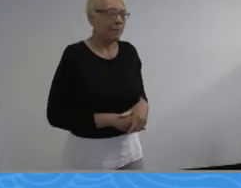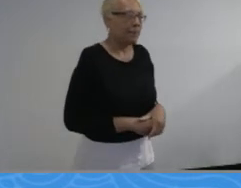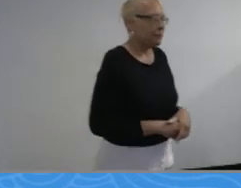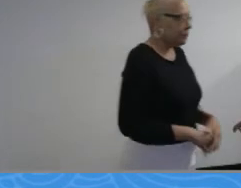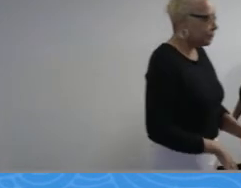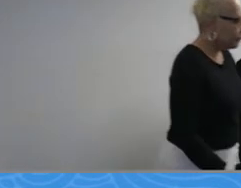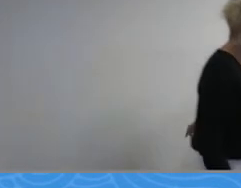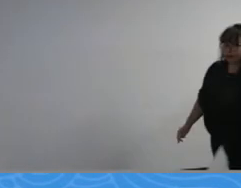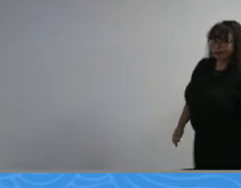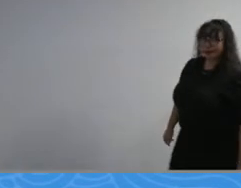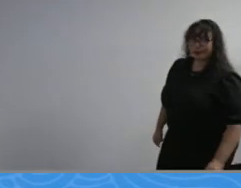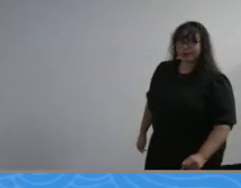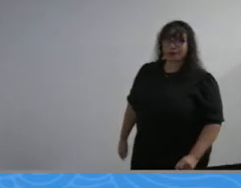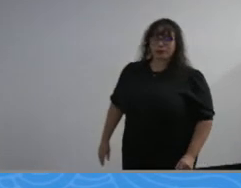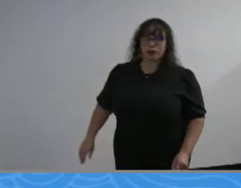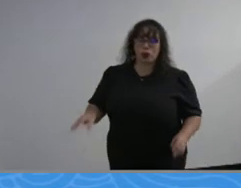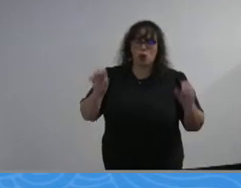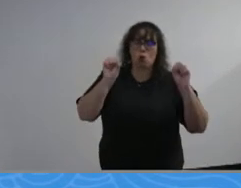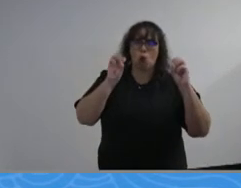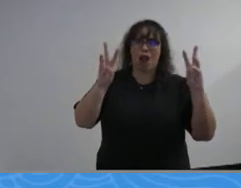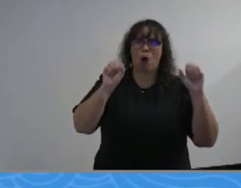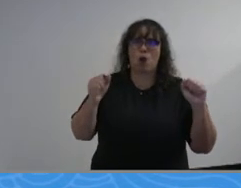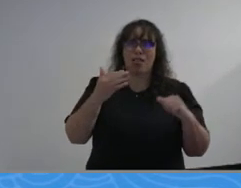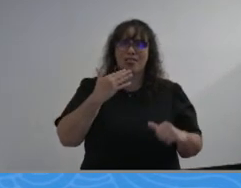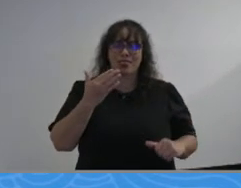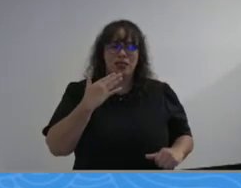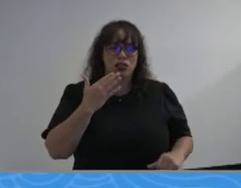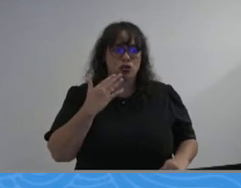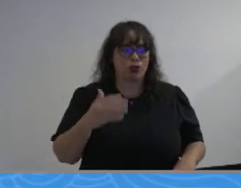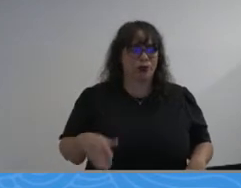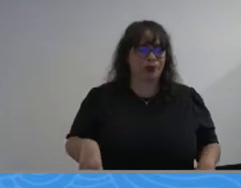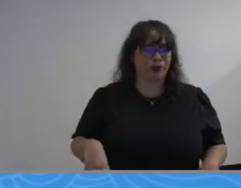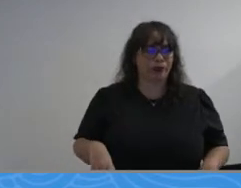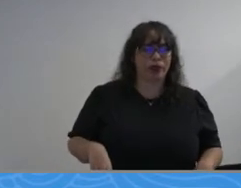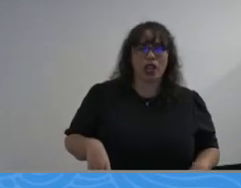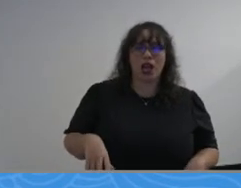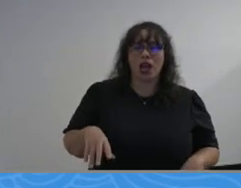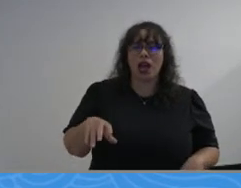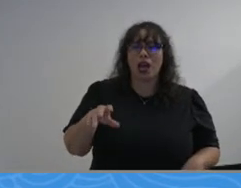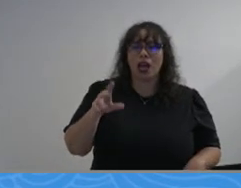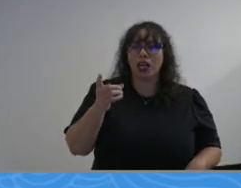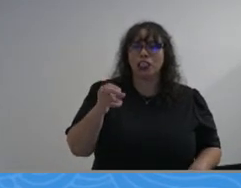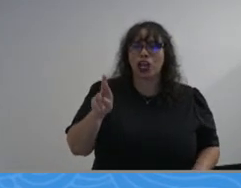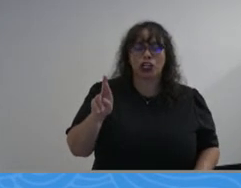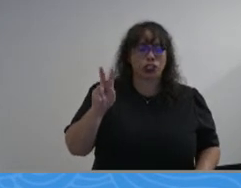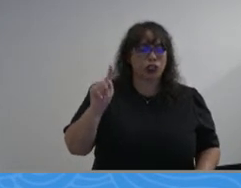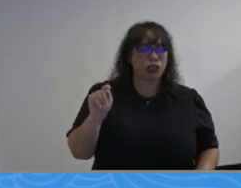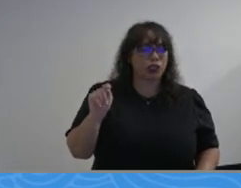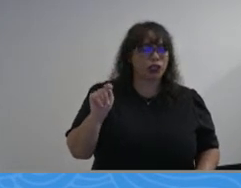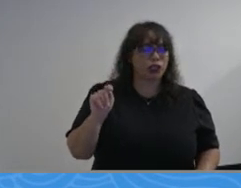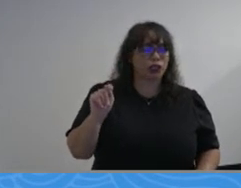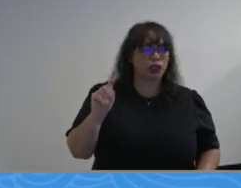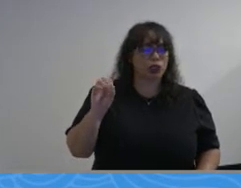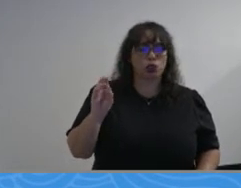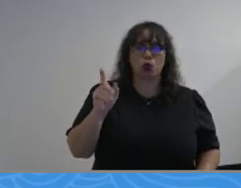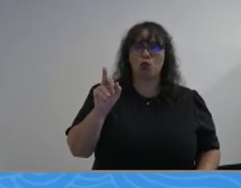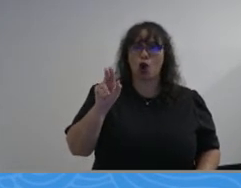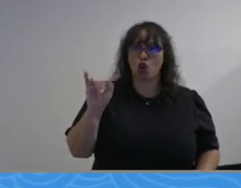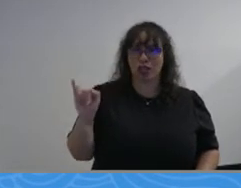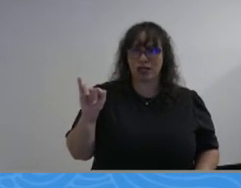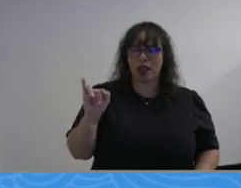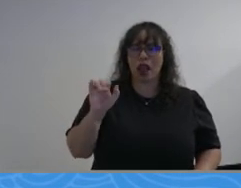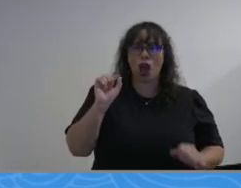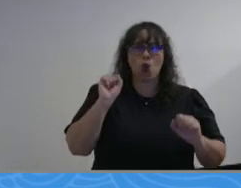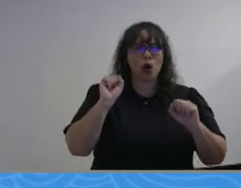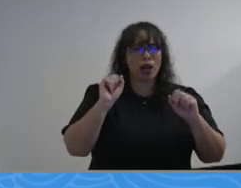Mm. Wow. Thank you, Dr. Tabari. So I'm going to come back to you, Dr. Lund, because you had two really poignant and very